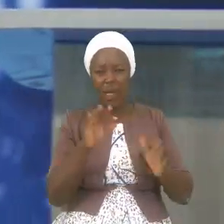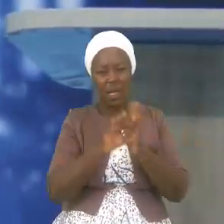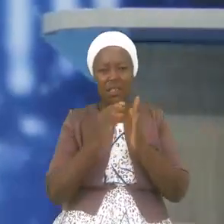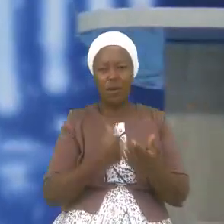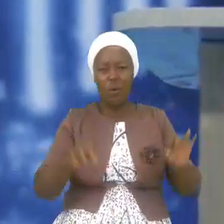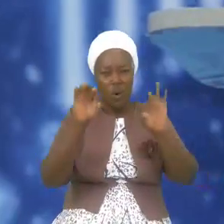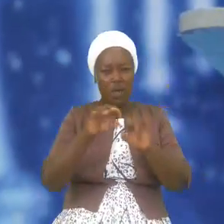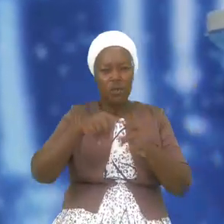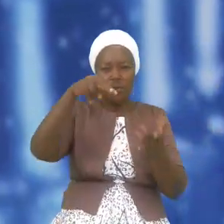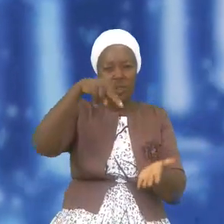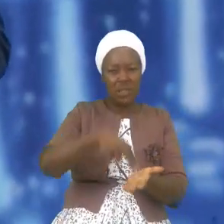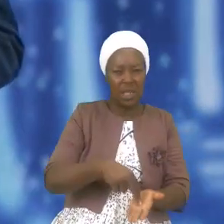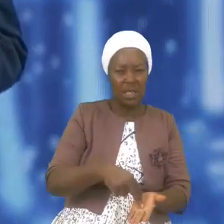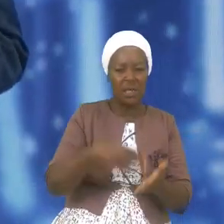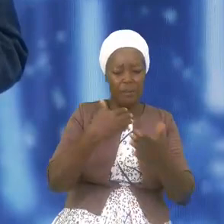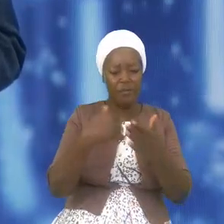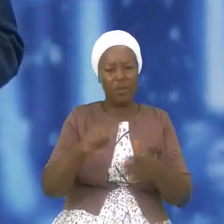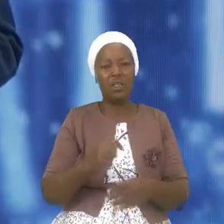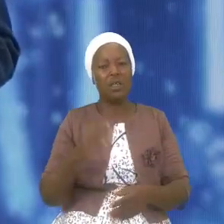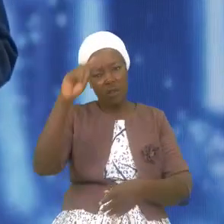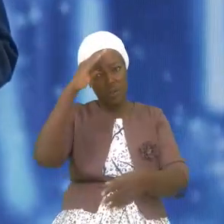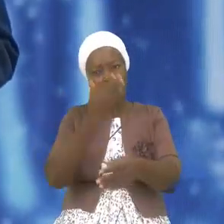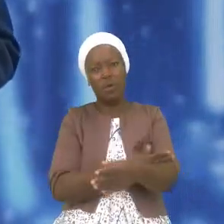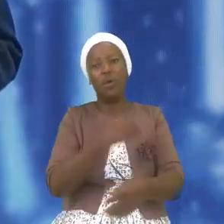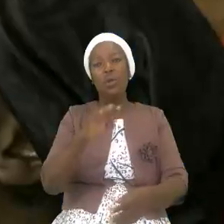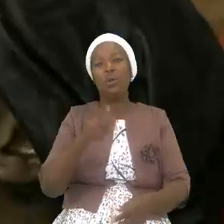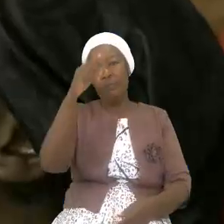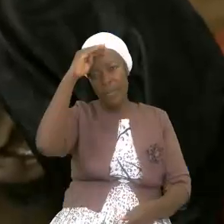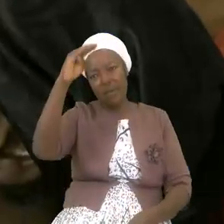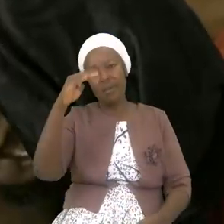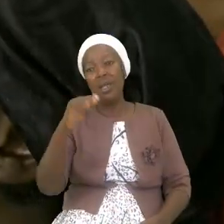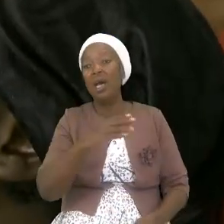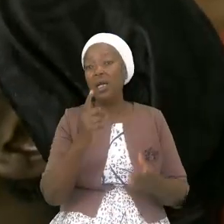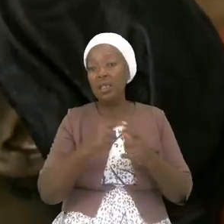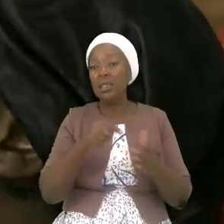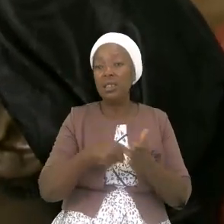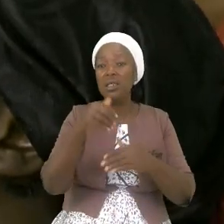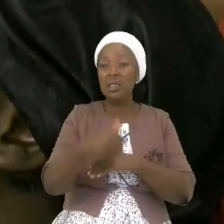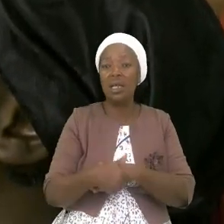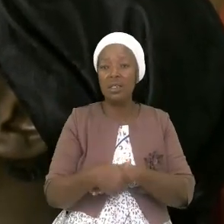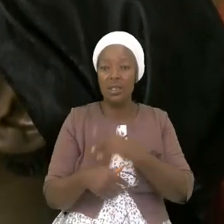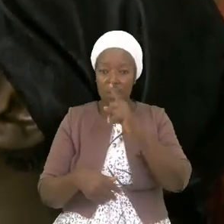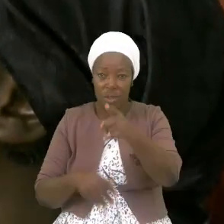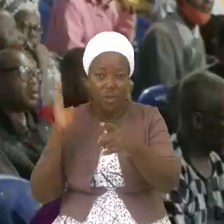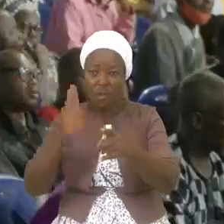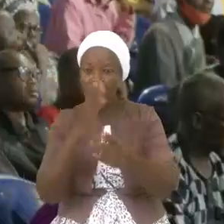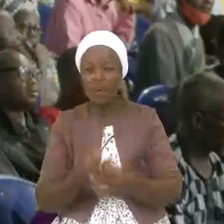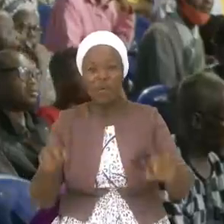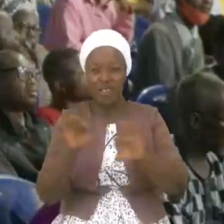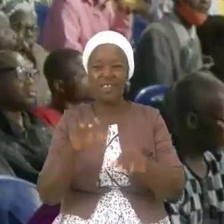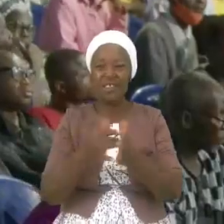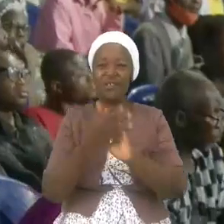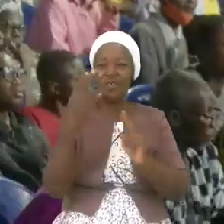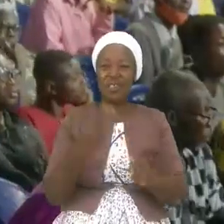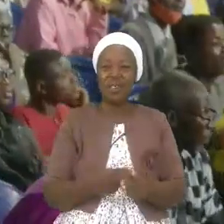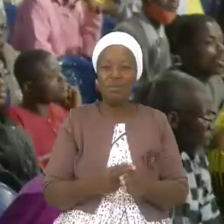of Man. And tonight, you'll be worthy. There'll be no lack in your faith. There'll be no